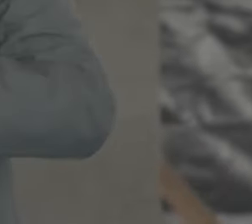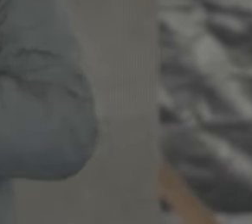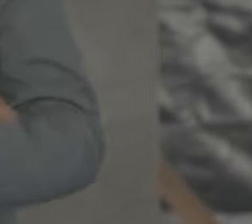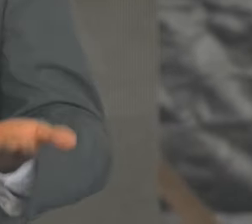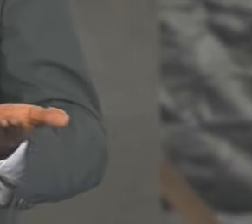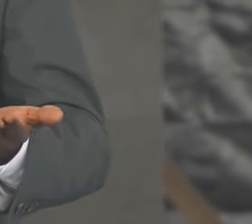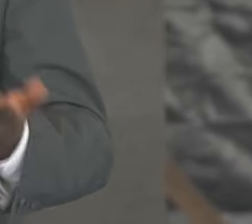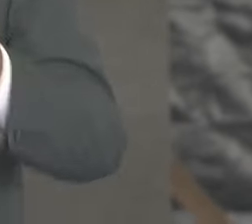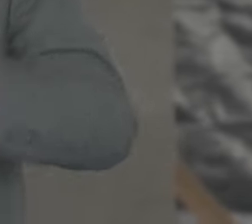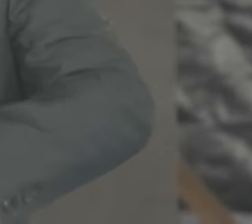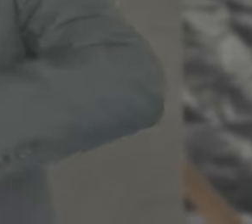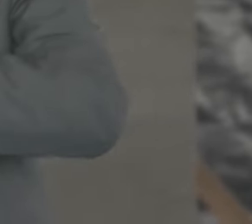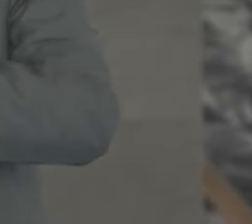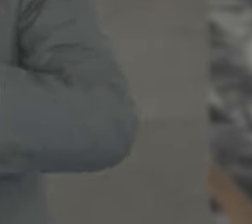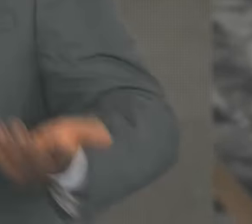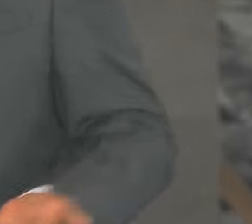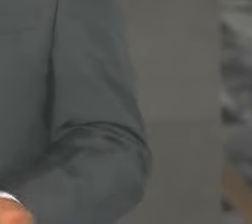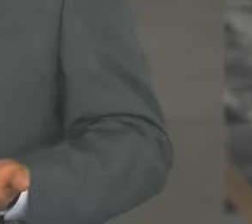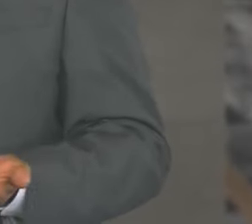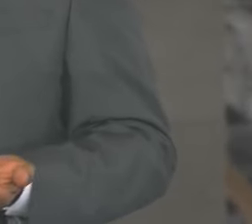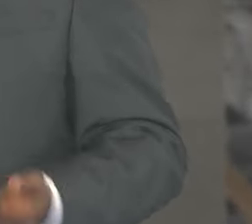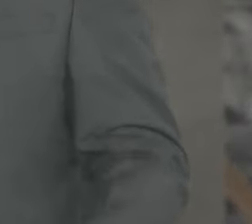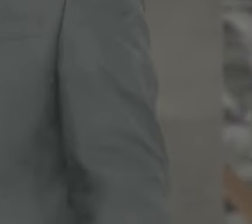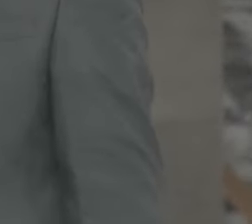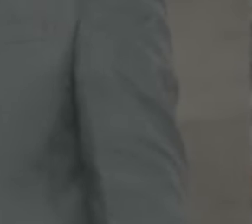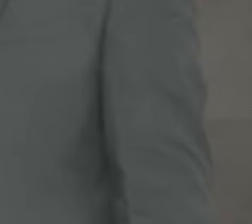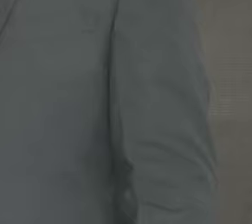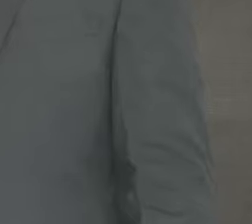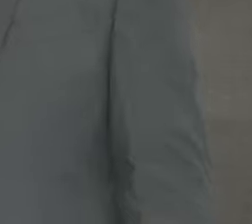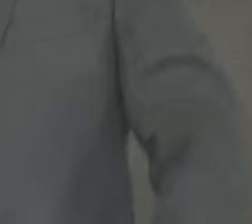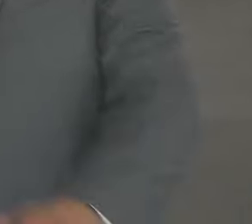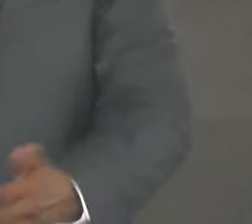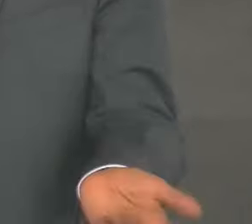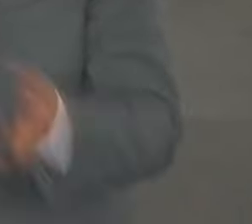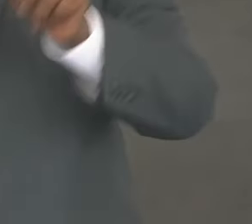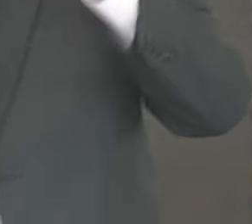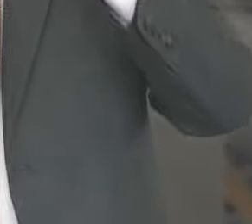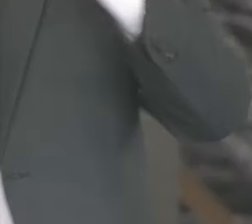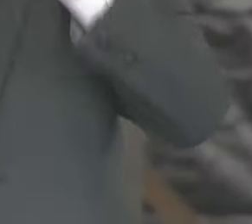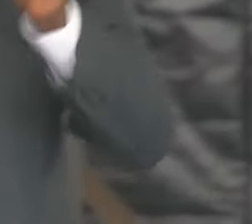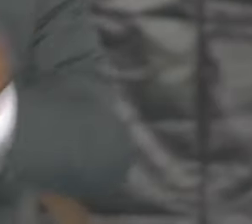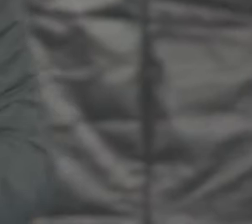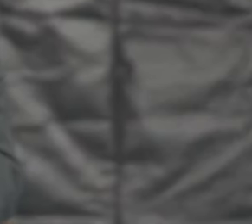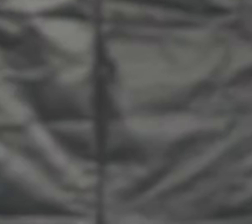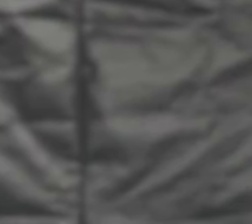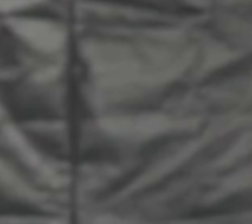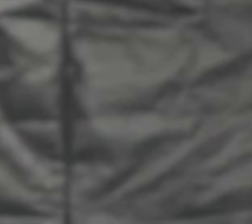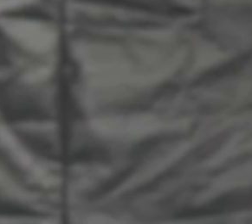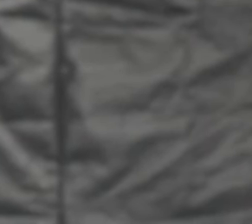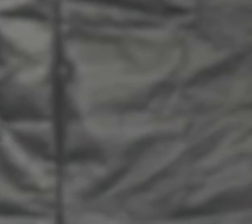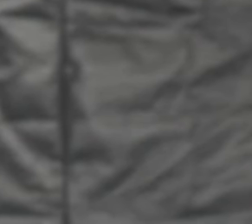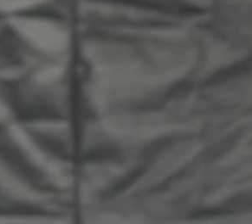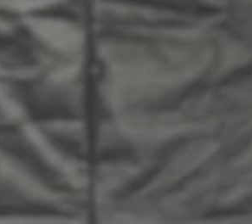murmuring always, complaining always, wanting to die always, these 10